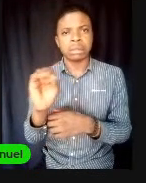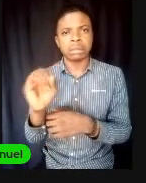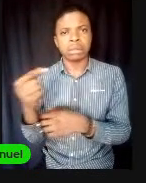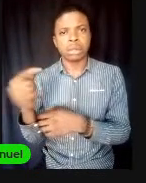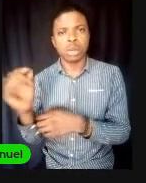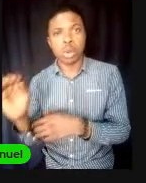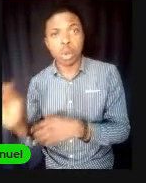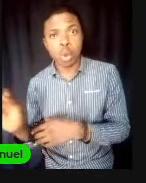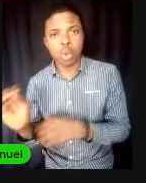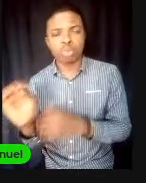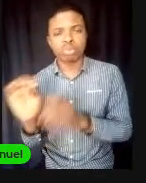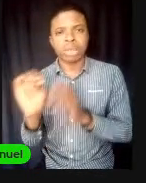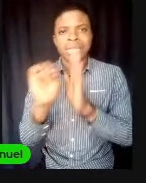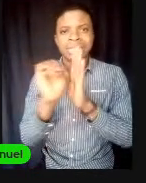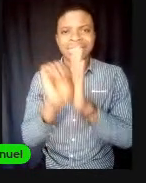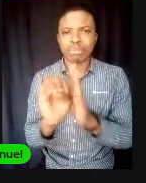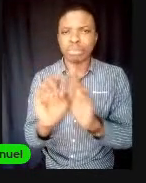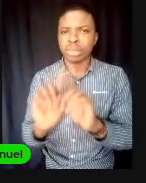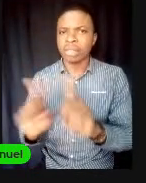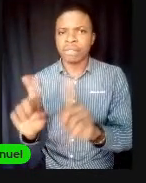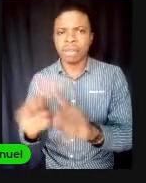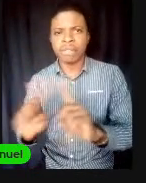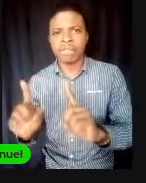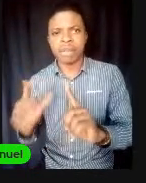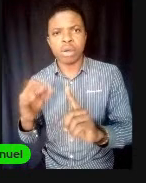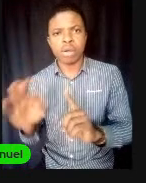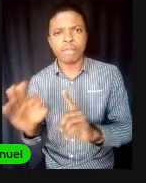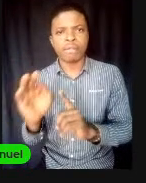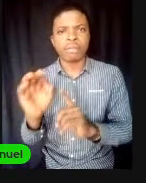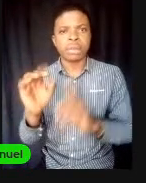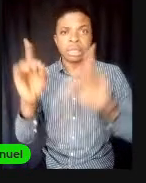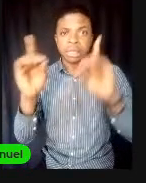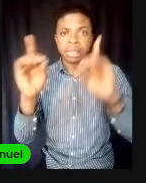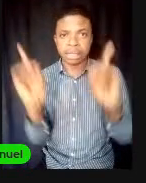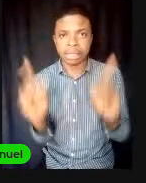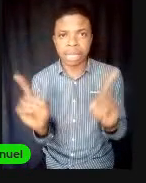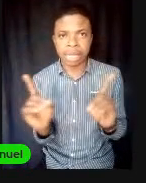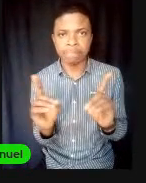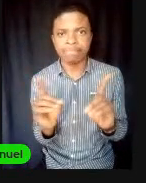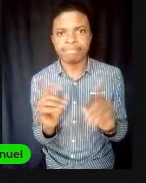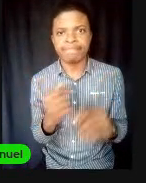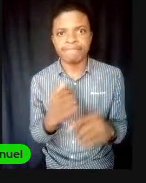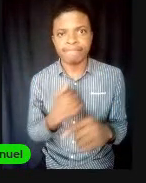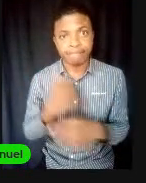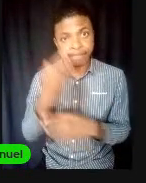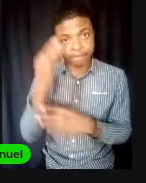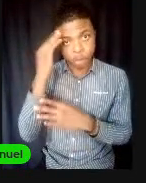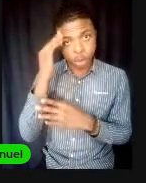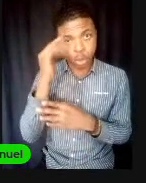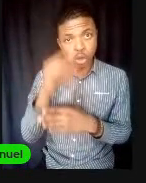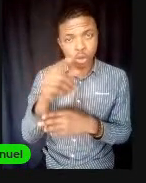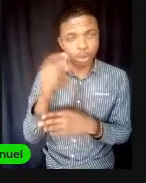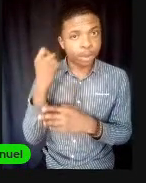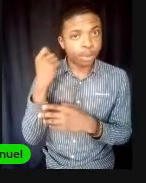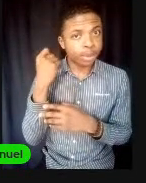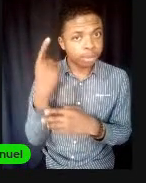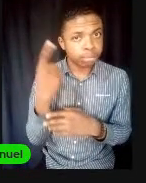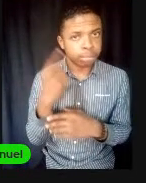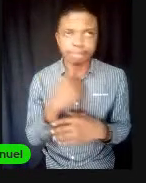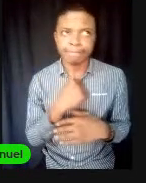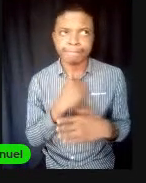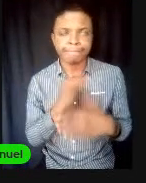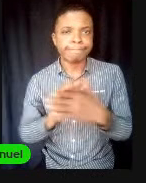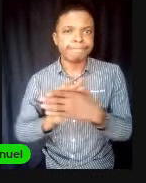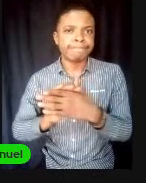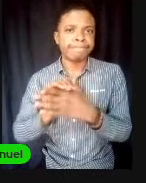a message across. Right? Good. I hope you get everything I said. I hope you understand.